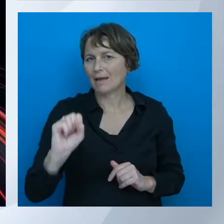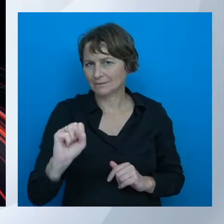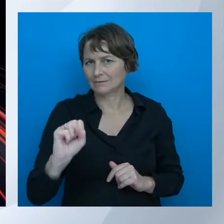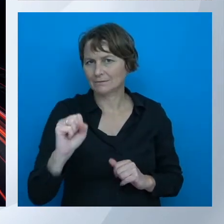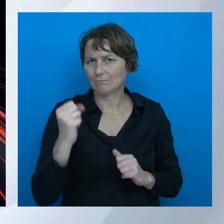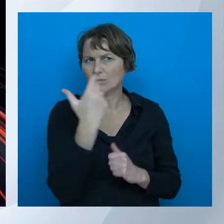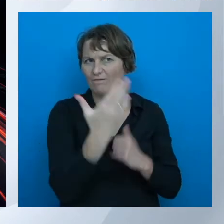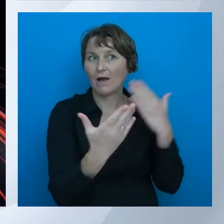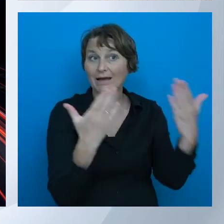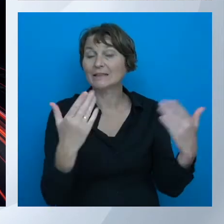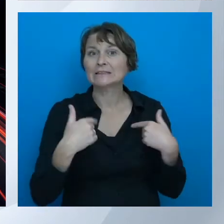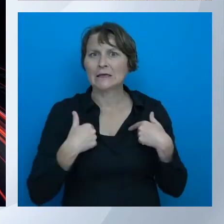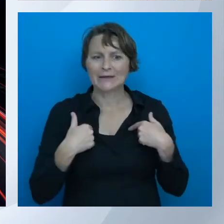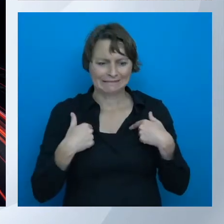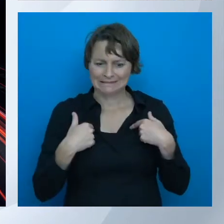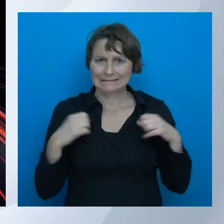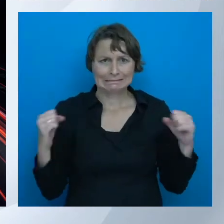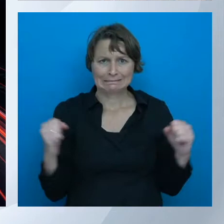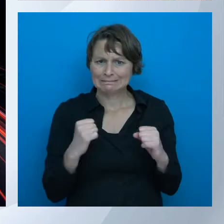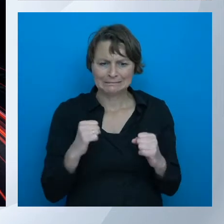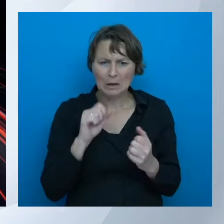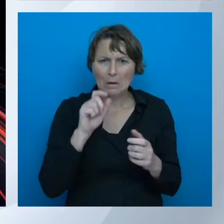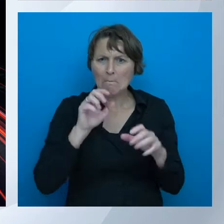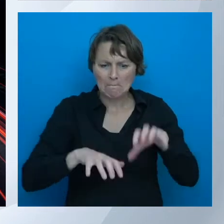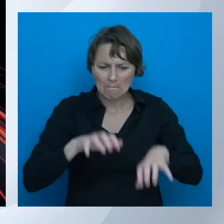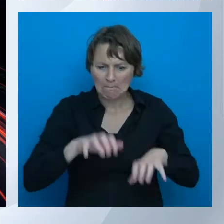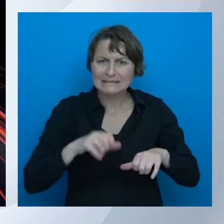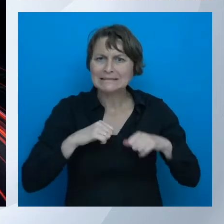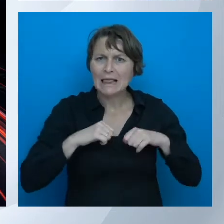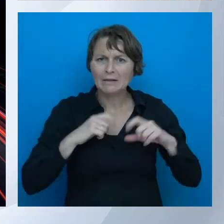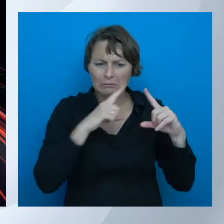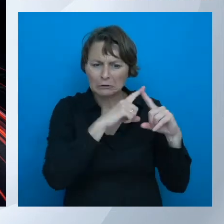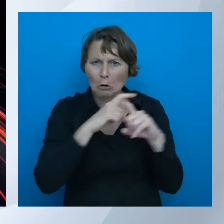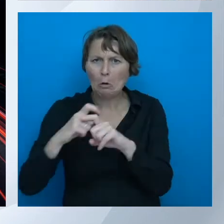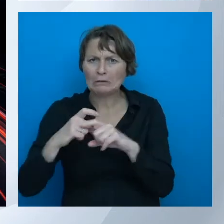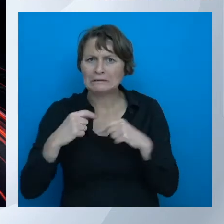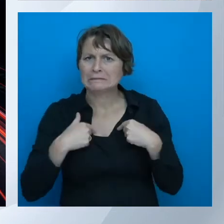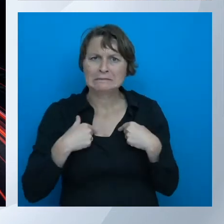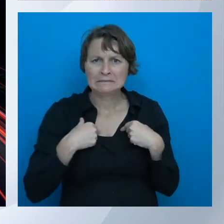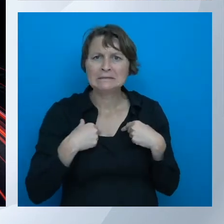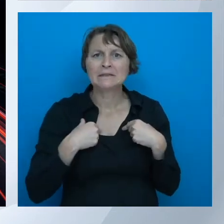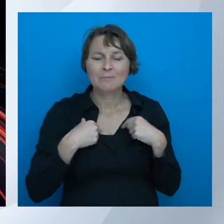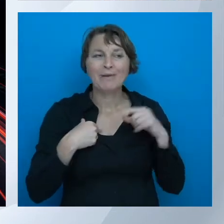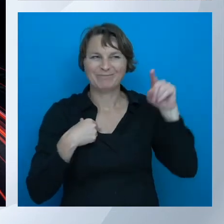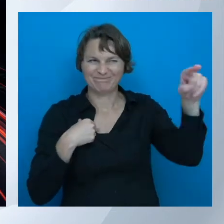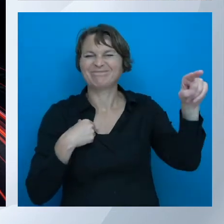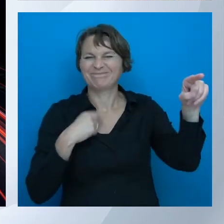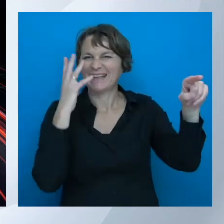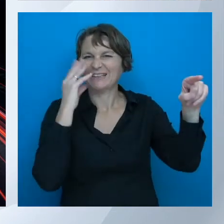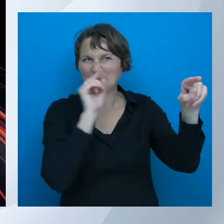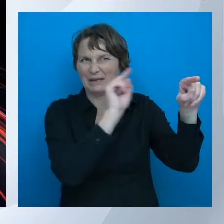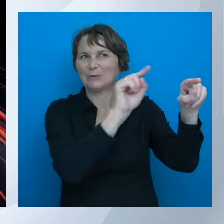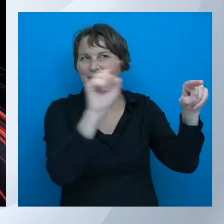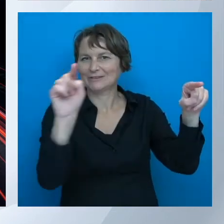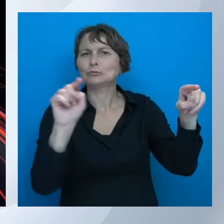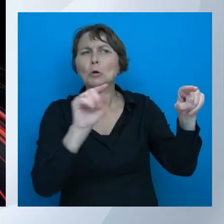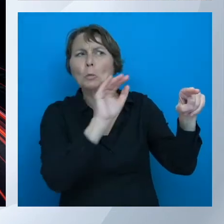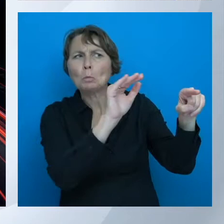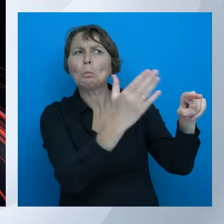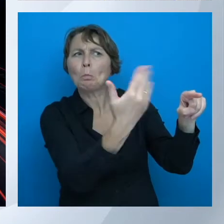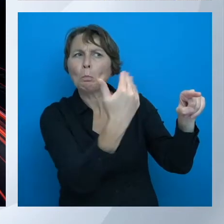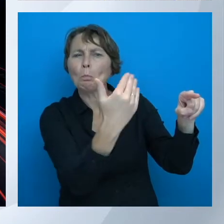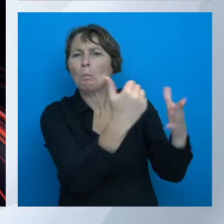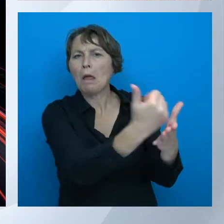comfortable writing Markdown, if you want to have the, what you see is what you get experience. There are options for that as well,